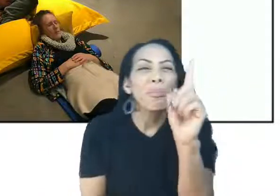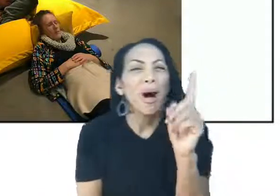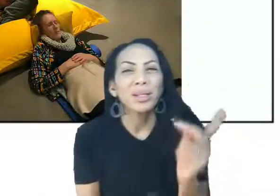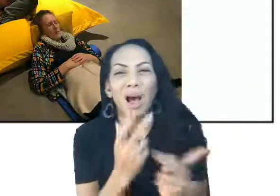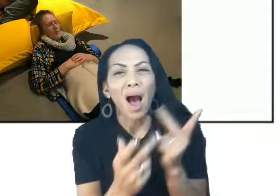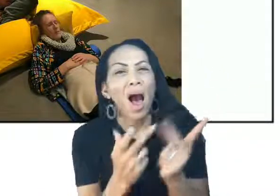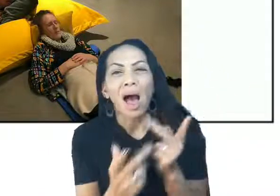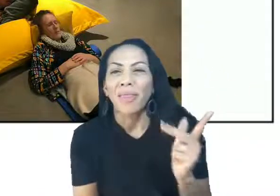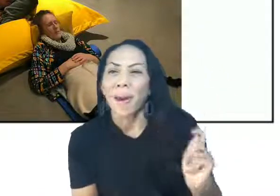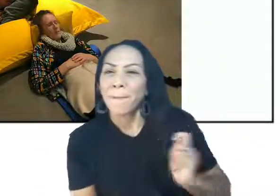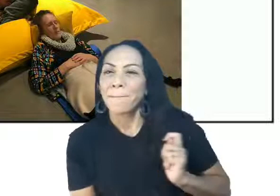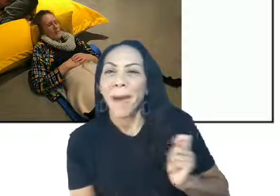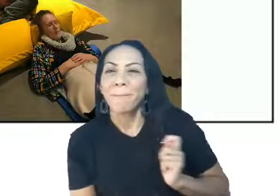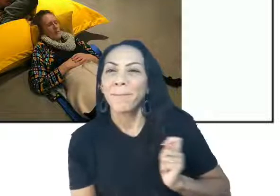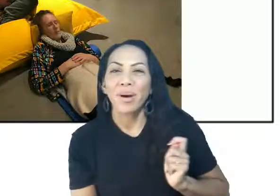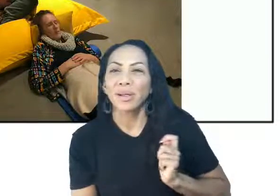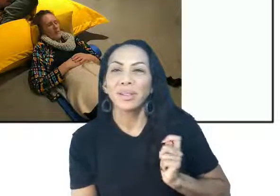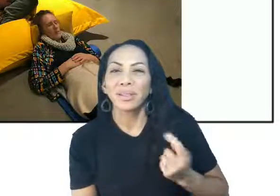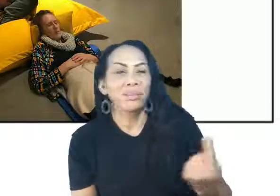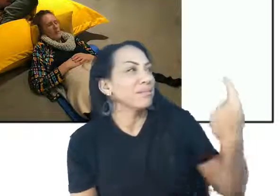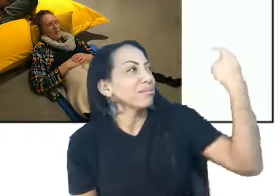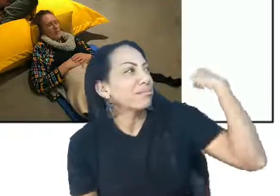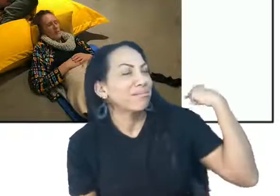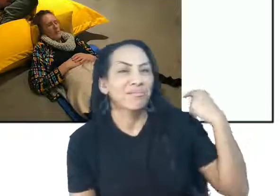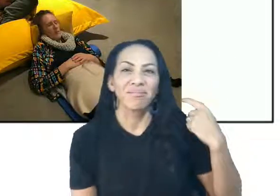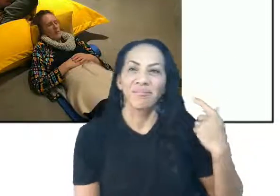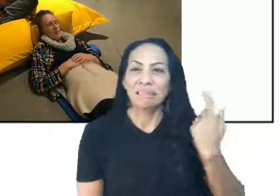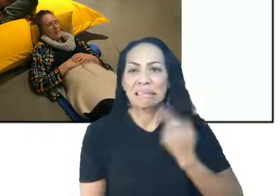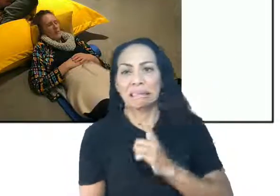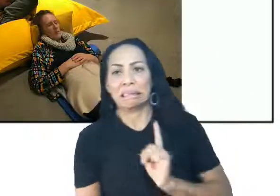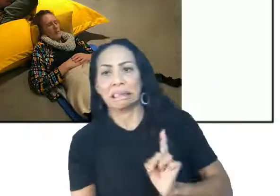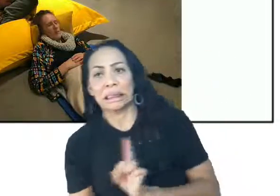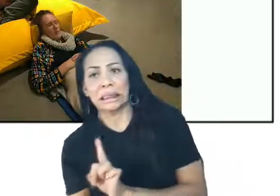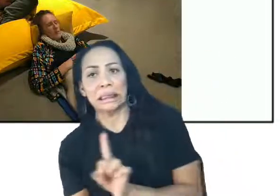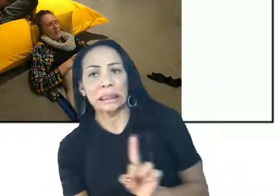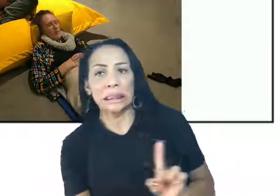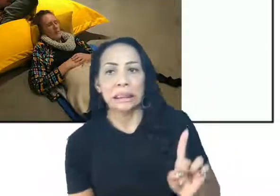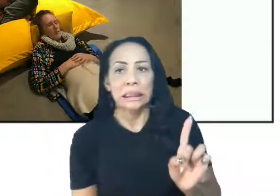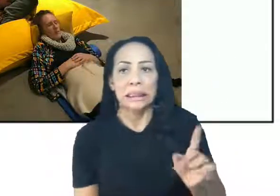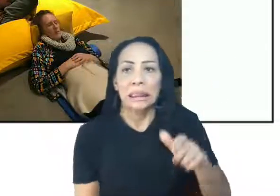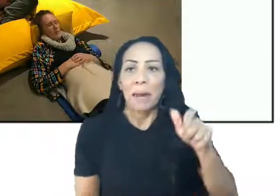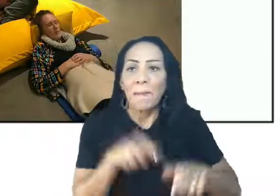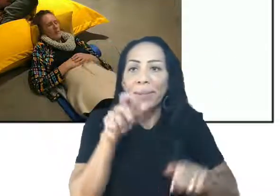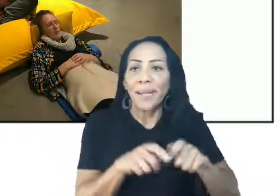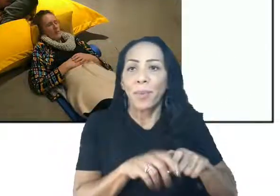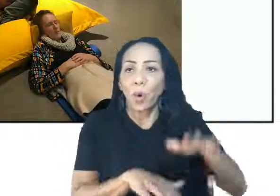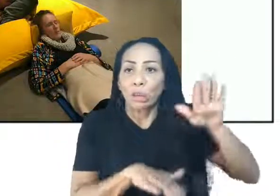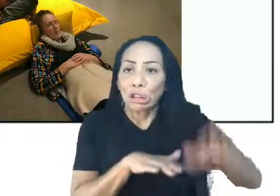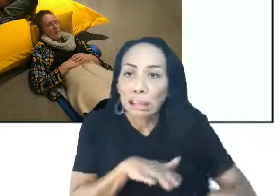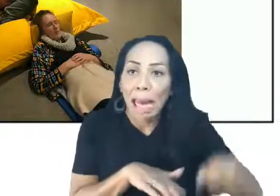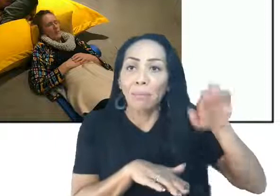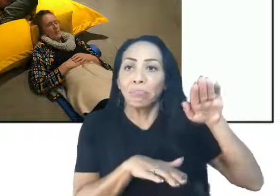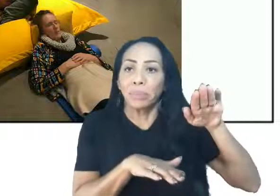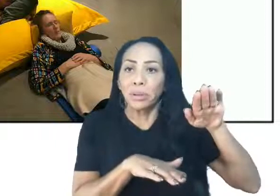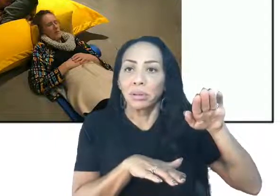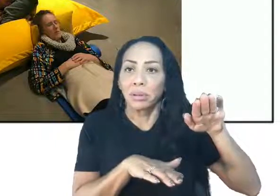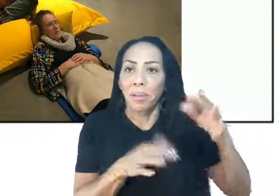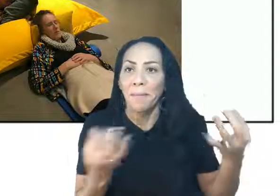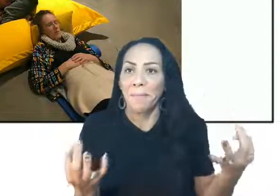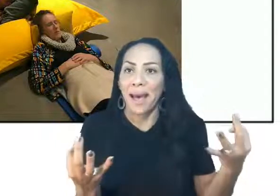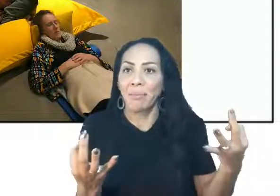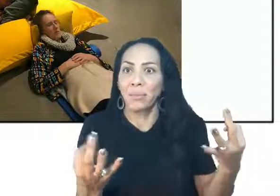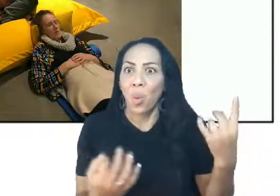how to navigate the space around us, and people stepped on our yoga mats, and one person tried to steady themselves on one of our